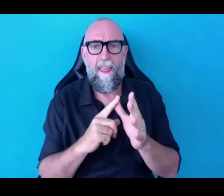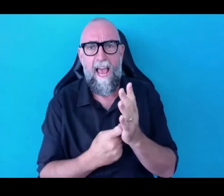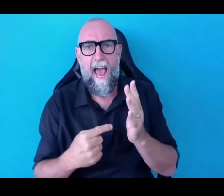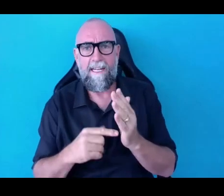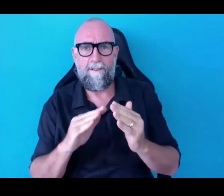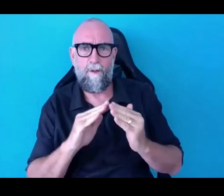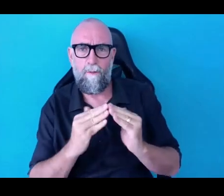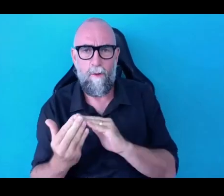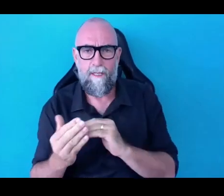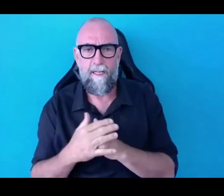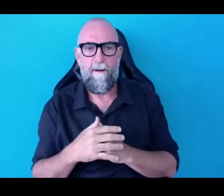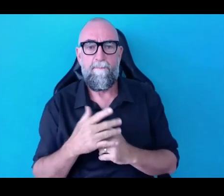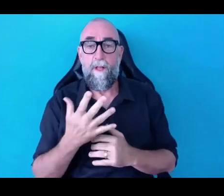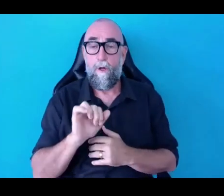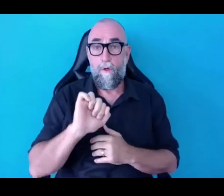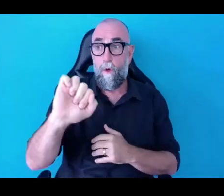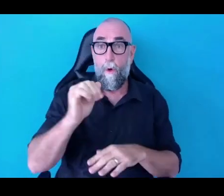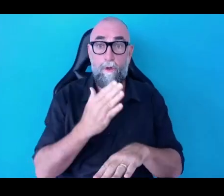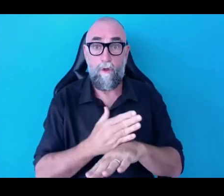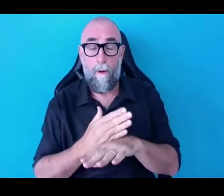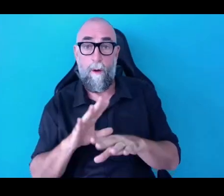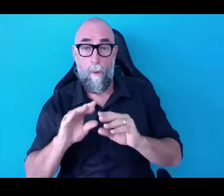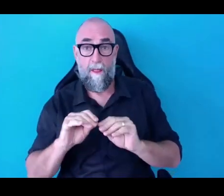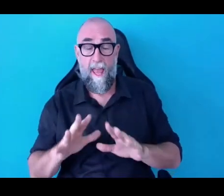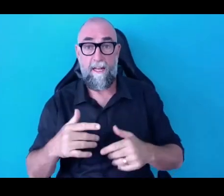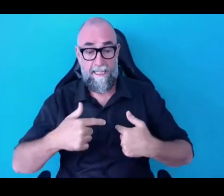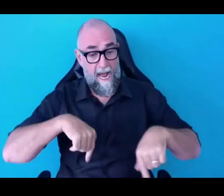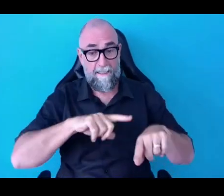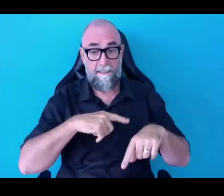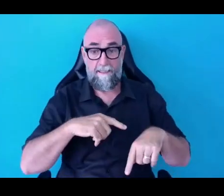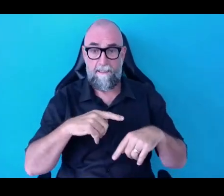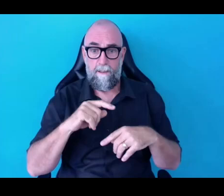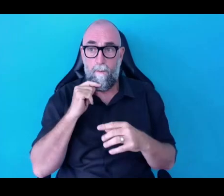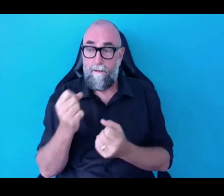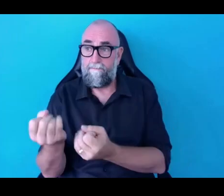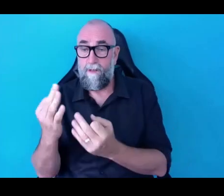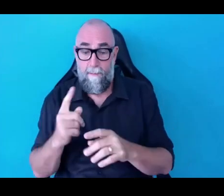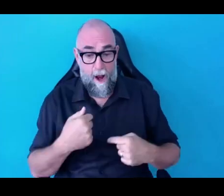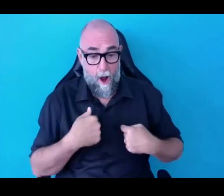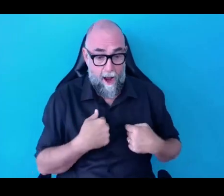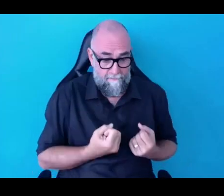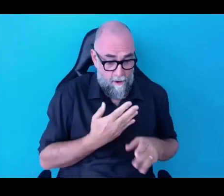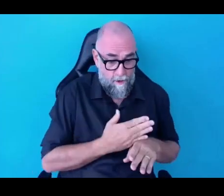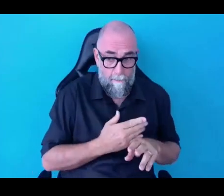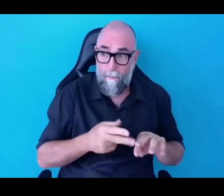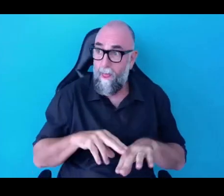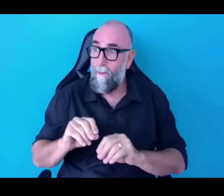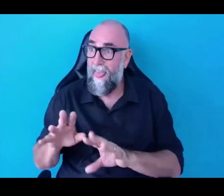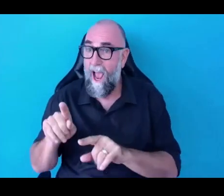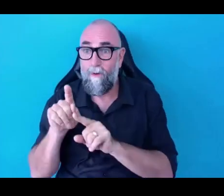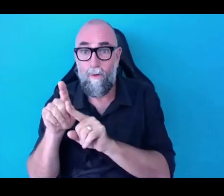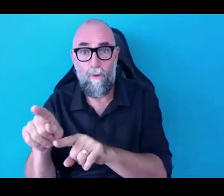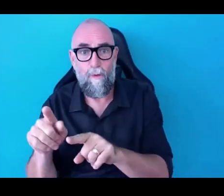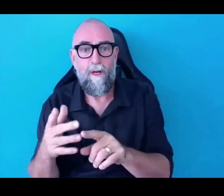without us artists, but we do not exist without you. I am in awe of the fact, for myself as an artist to have